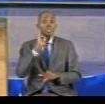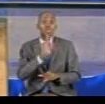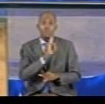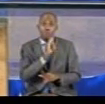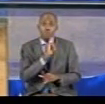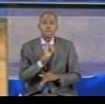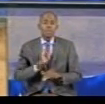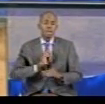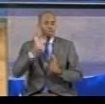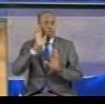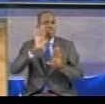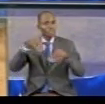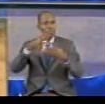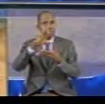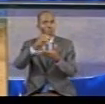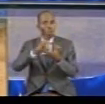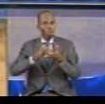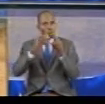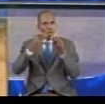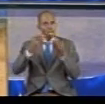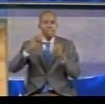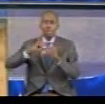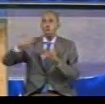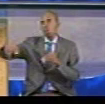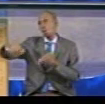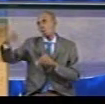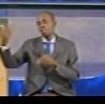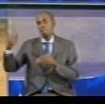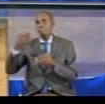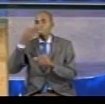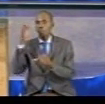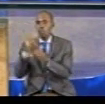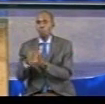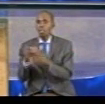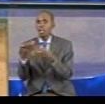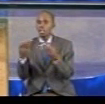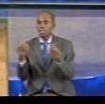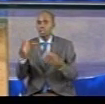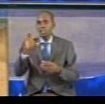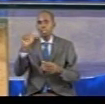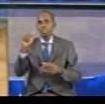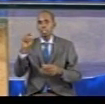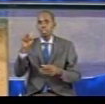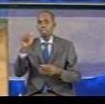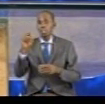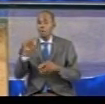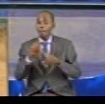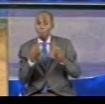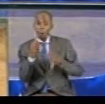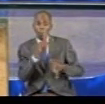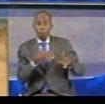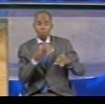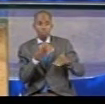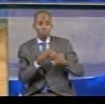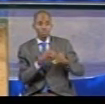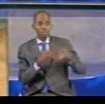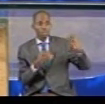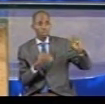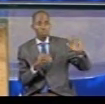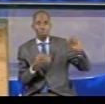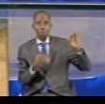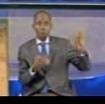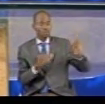another place, land of Canaan. For the Moabites, don't get near them, don't distress